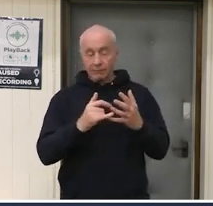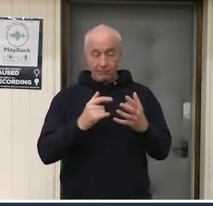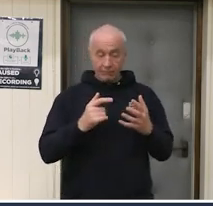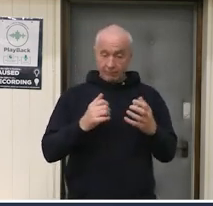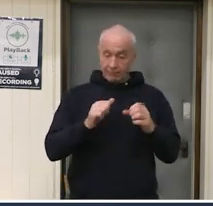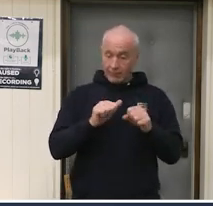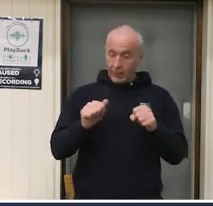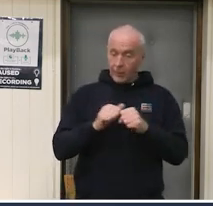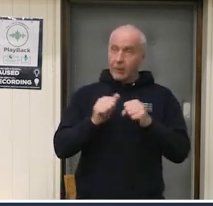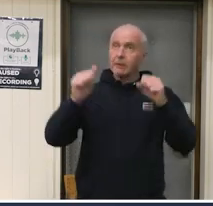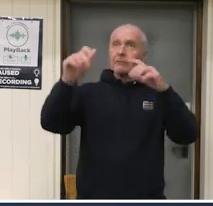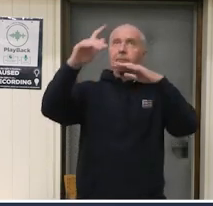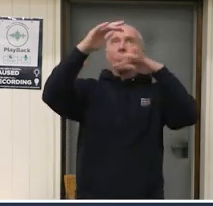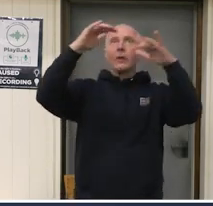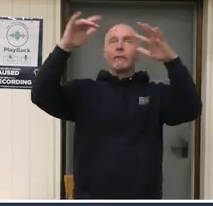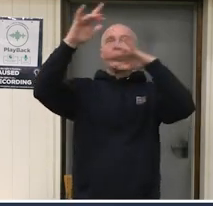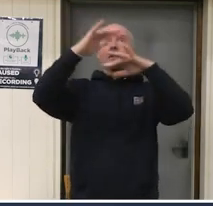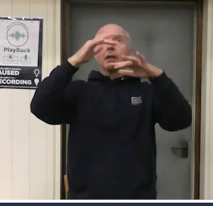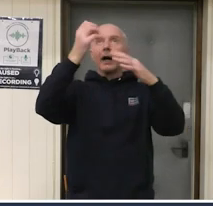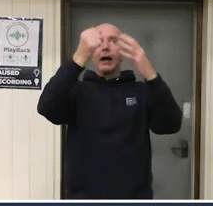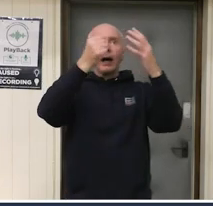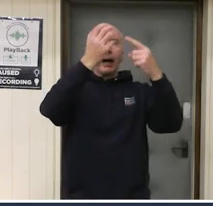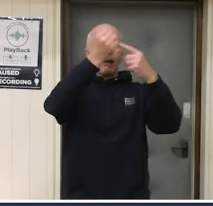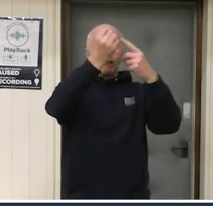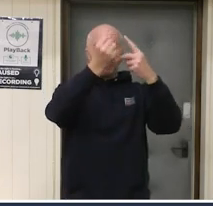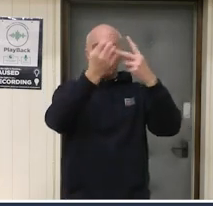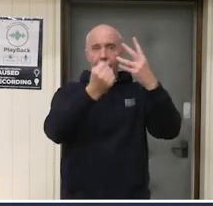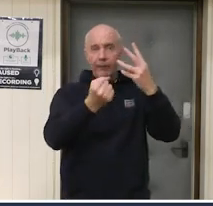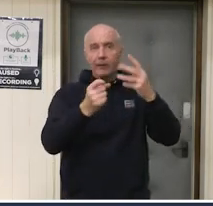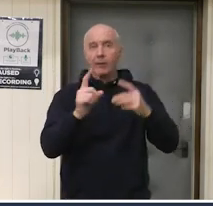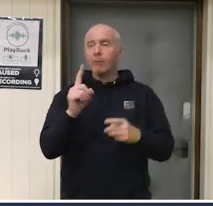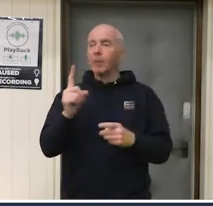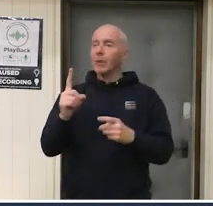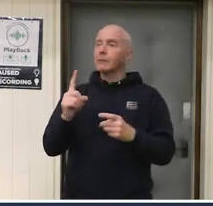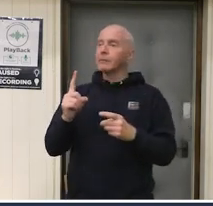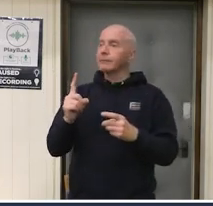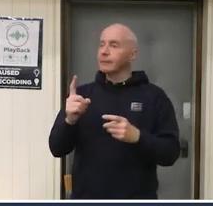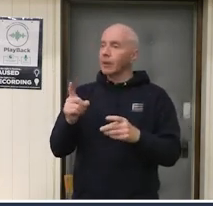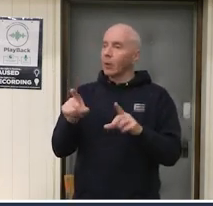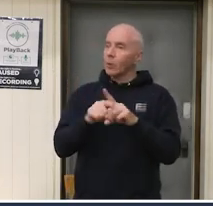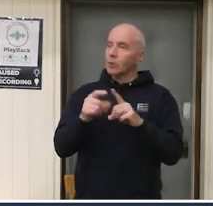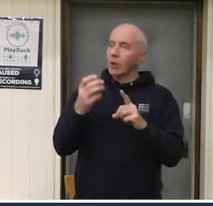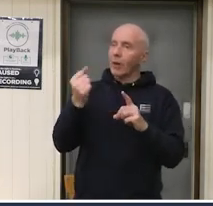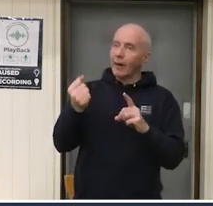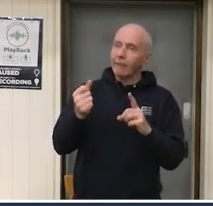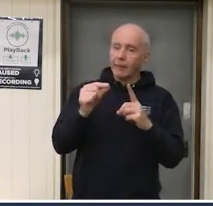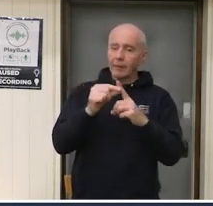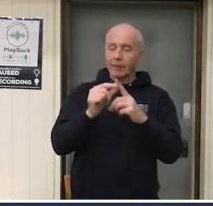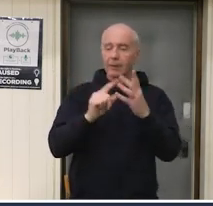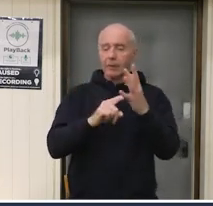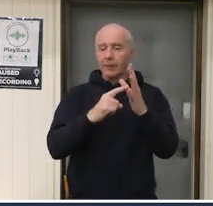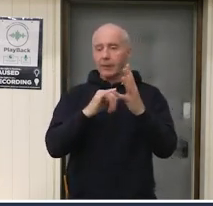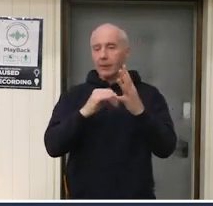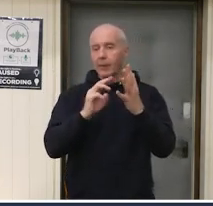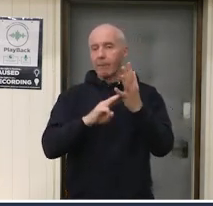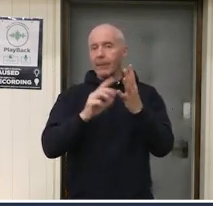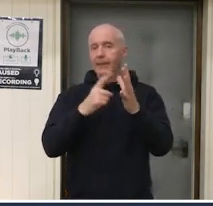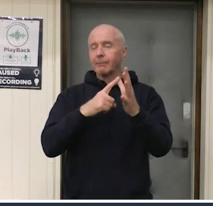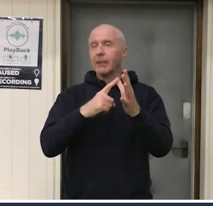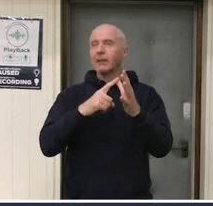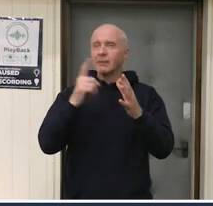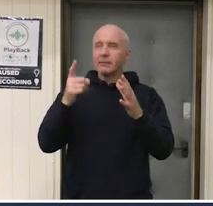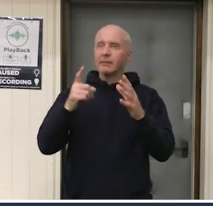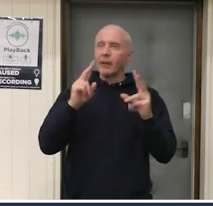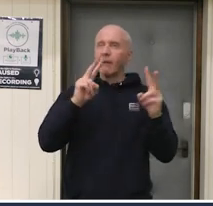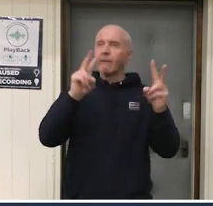But it turns out most of the universe is actually made up of something called plasma, right? I say most of the universe, most of the visible universe, which